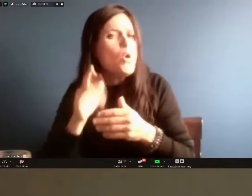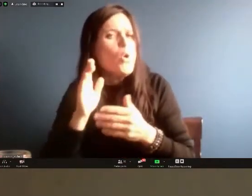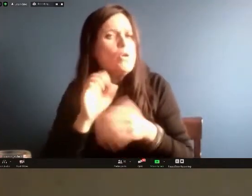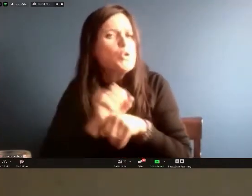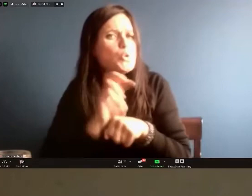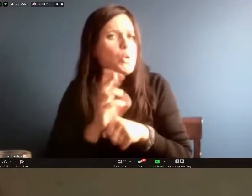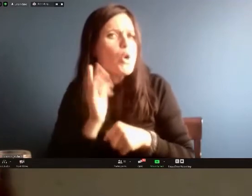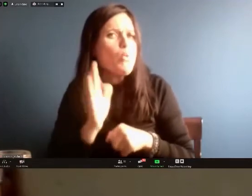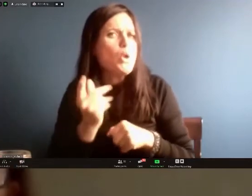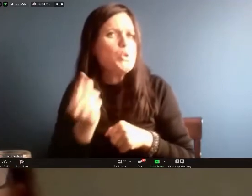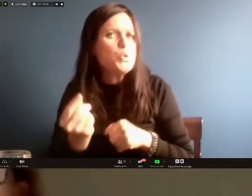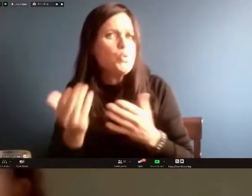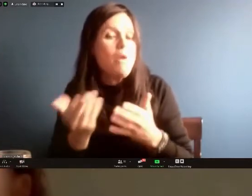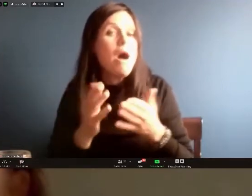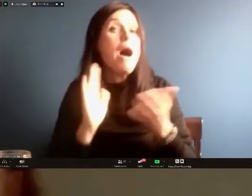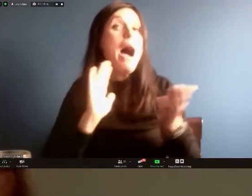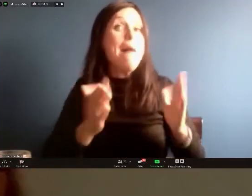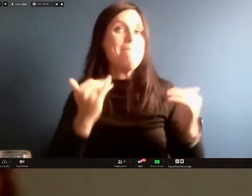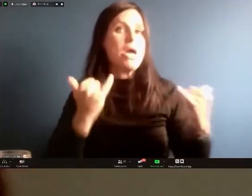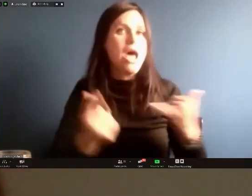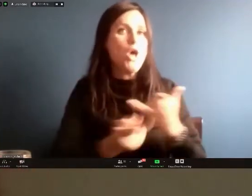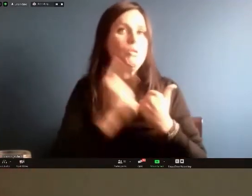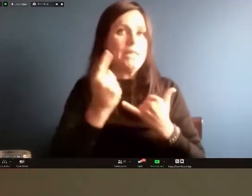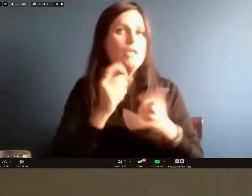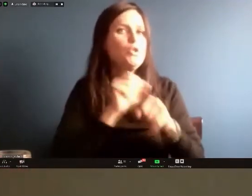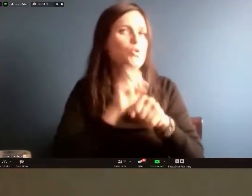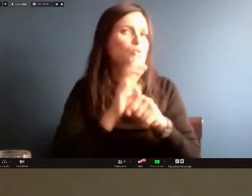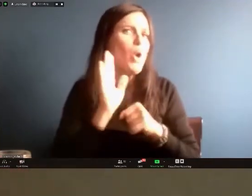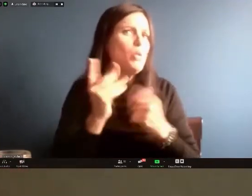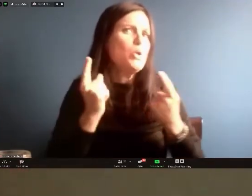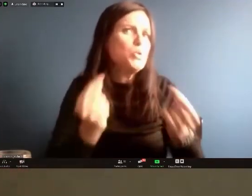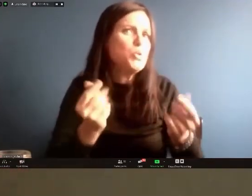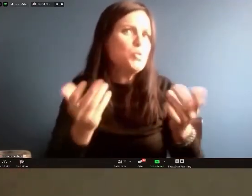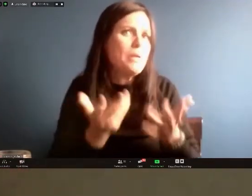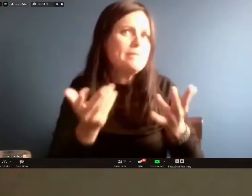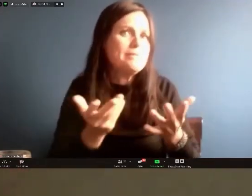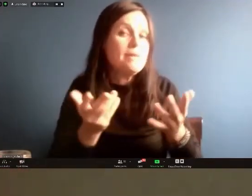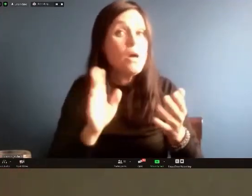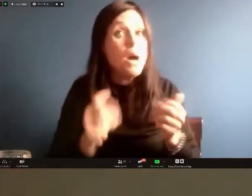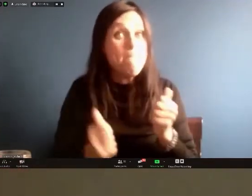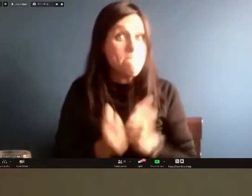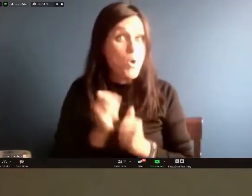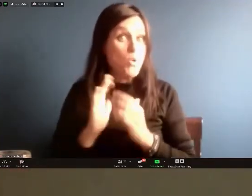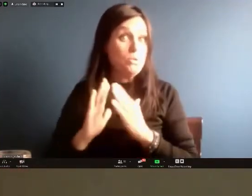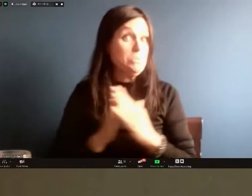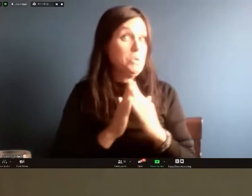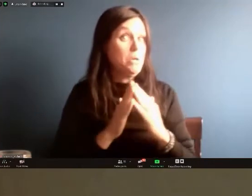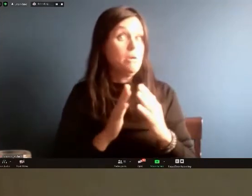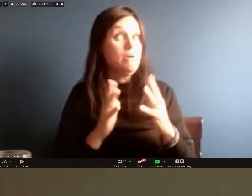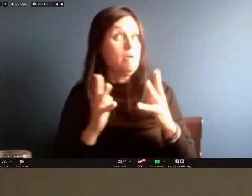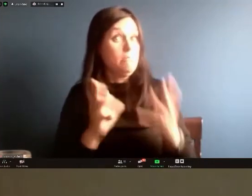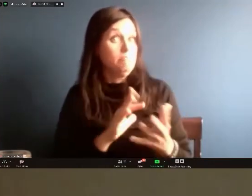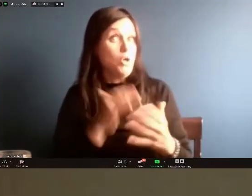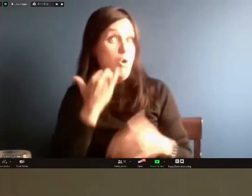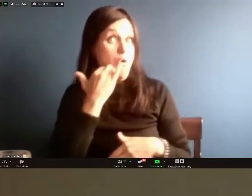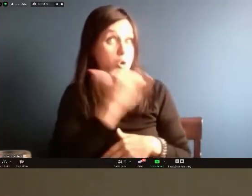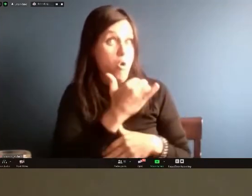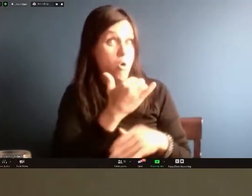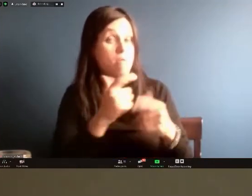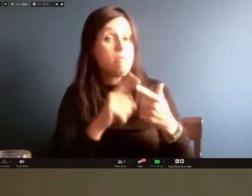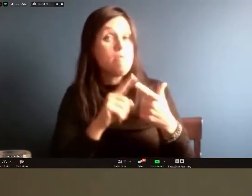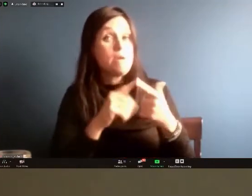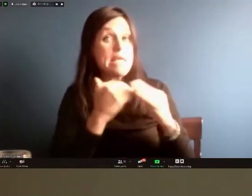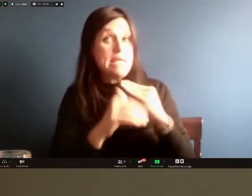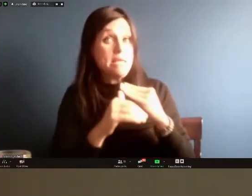big differences. We have a great, I think most communities do, where you can call or email your